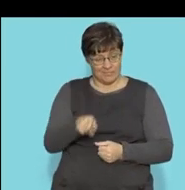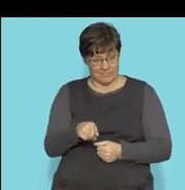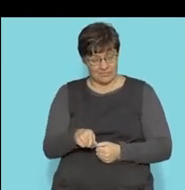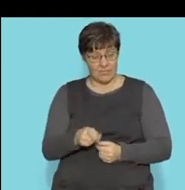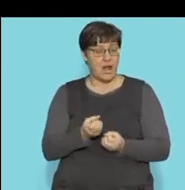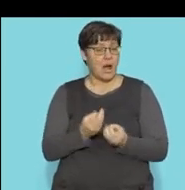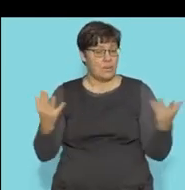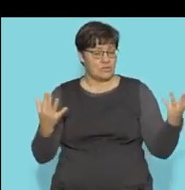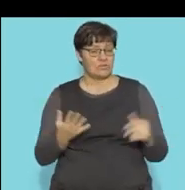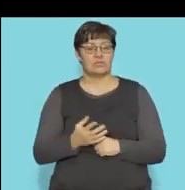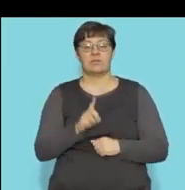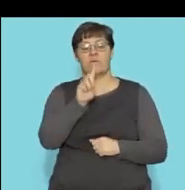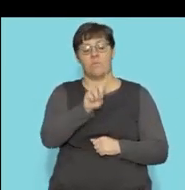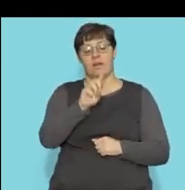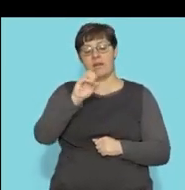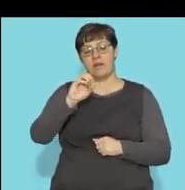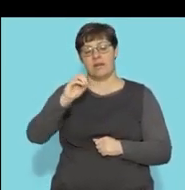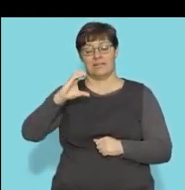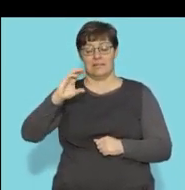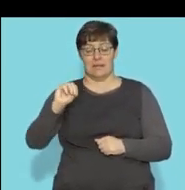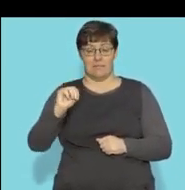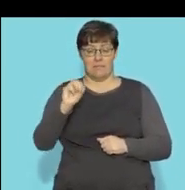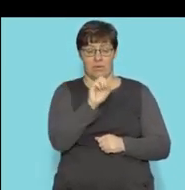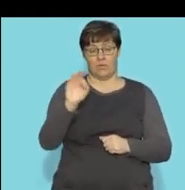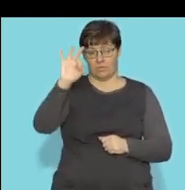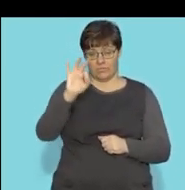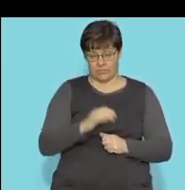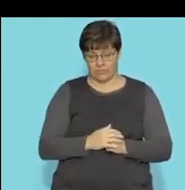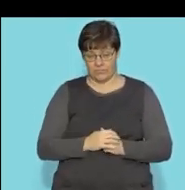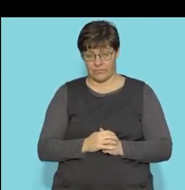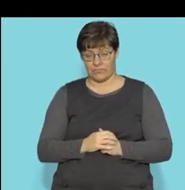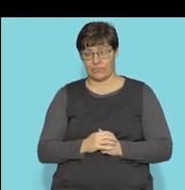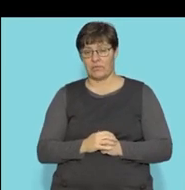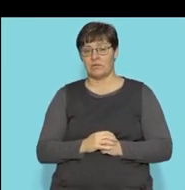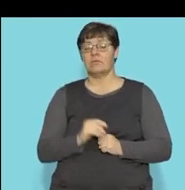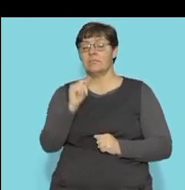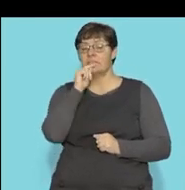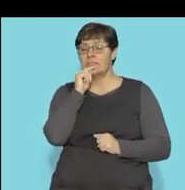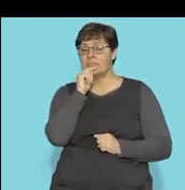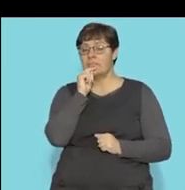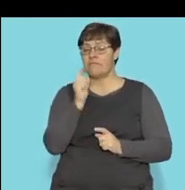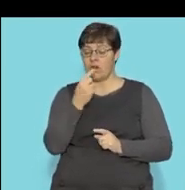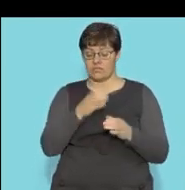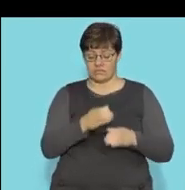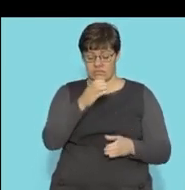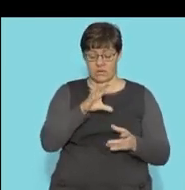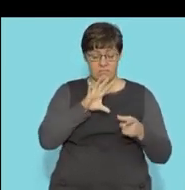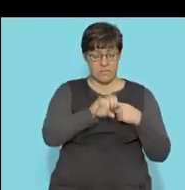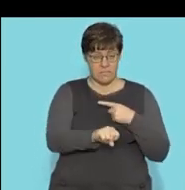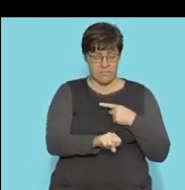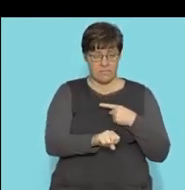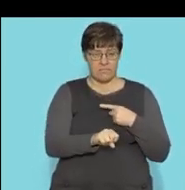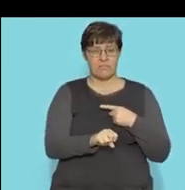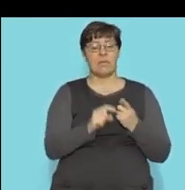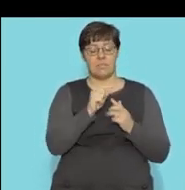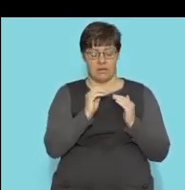cylinder is 100 centimeters cubed. So we first have to determine the volume of the cylinder if